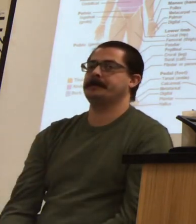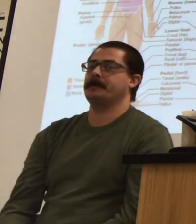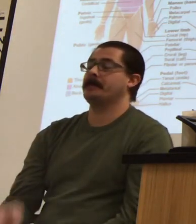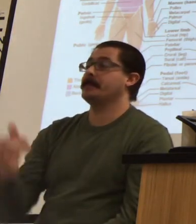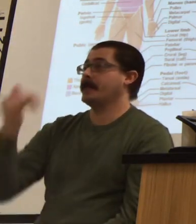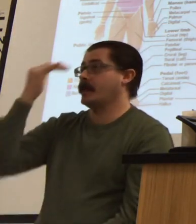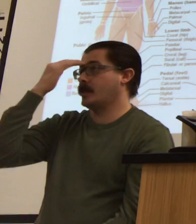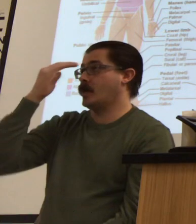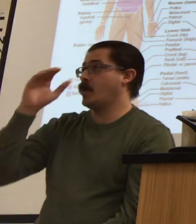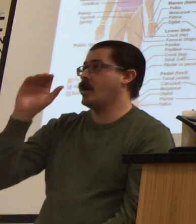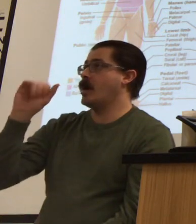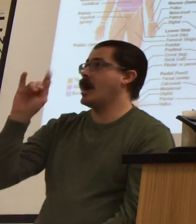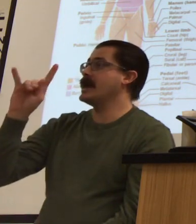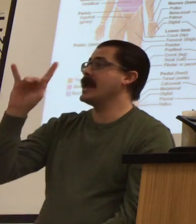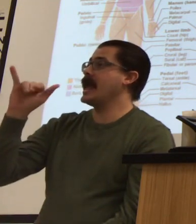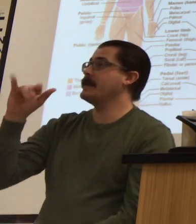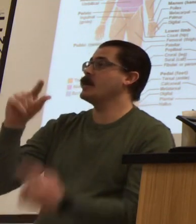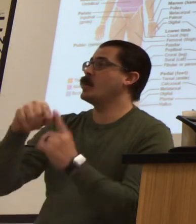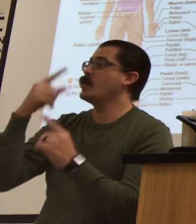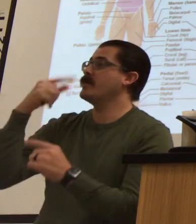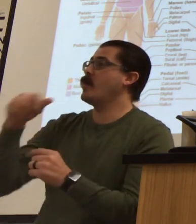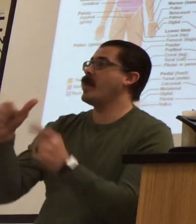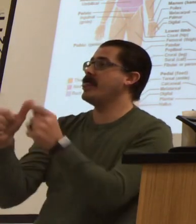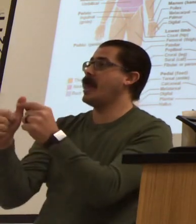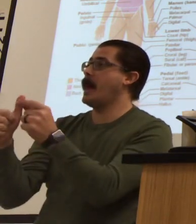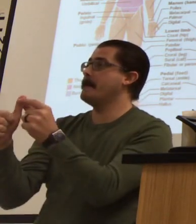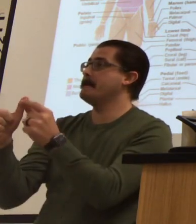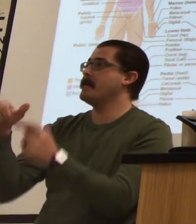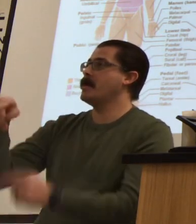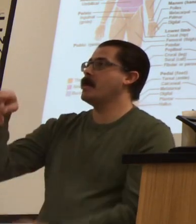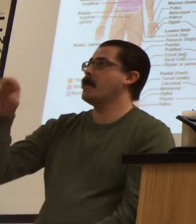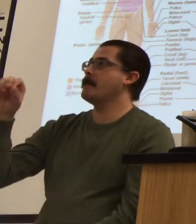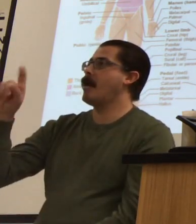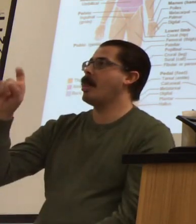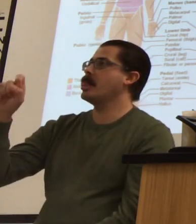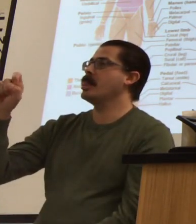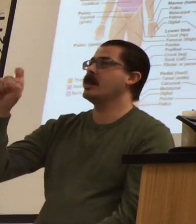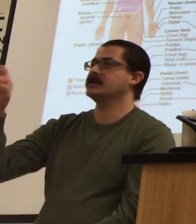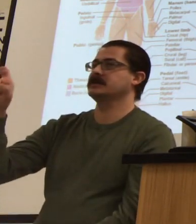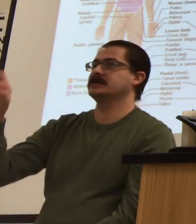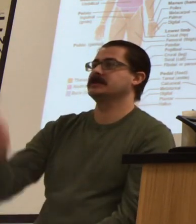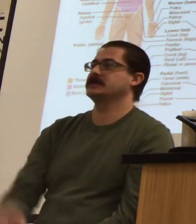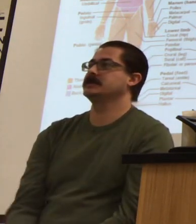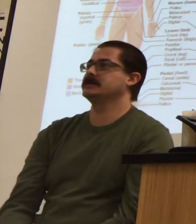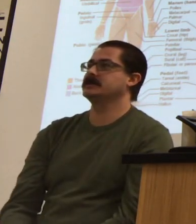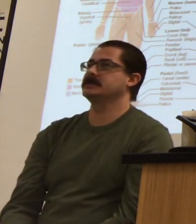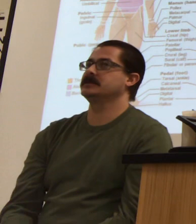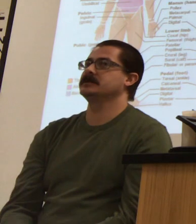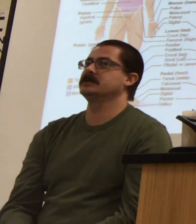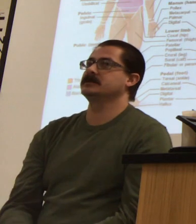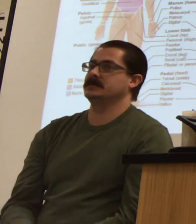the anatomy word for thumb is pollex.